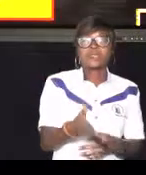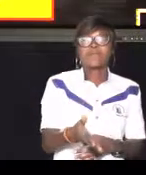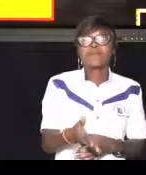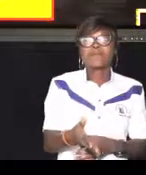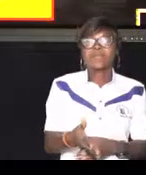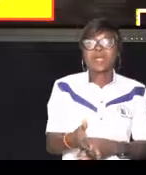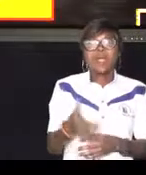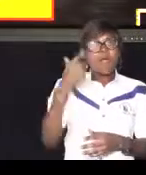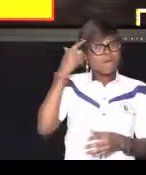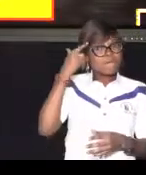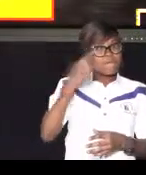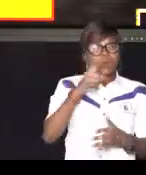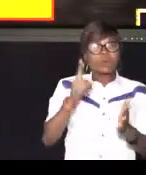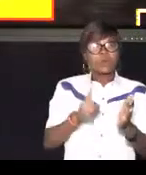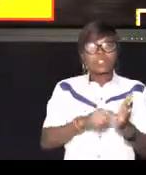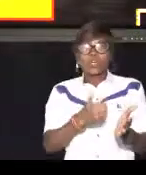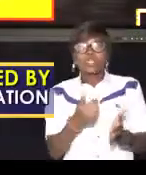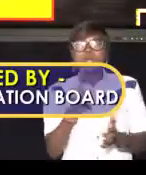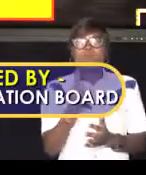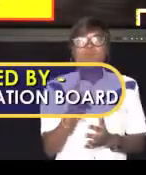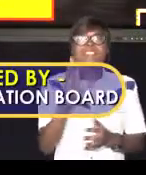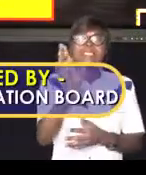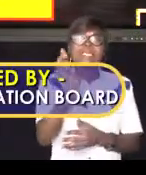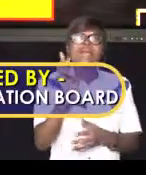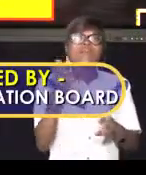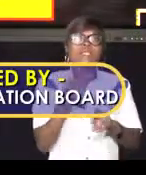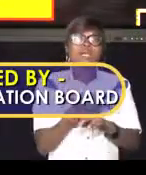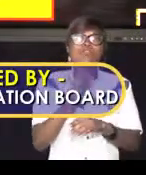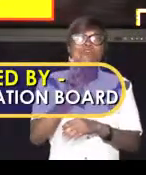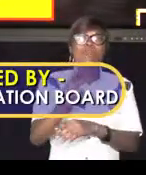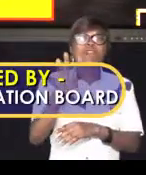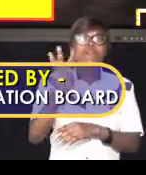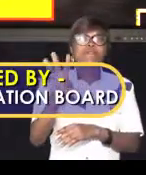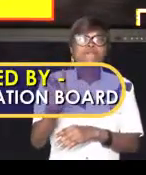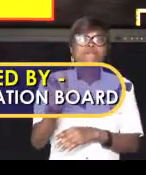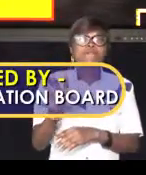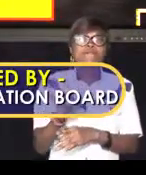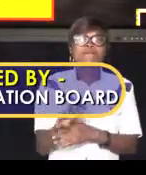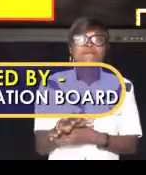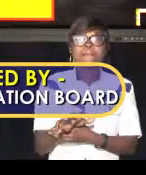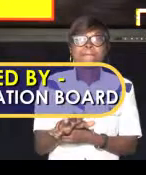this. Now for this one, 7 times 25,